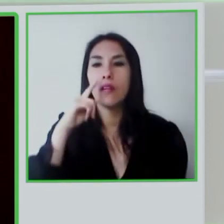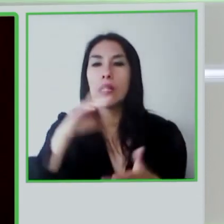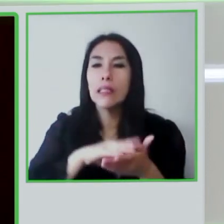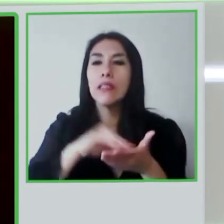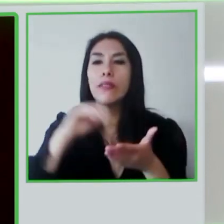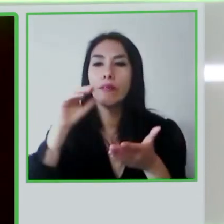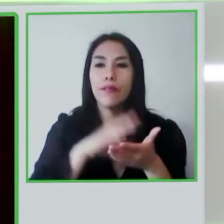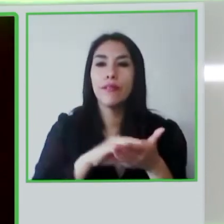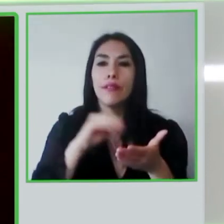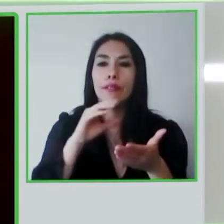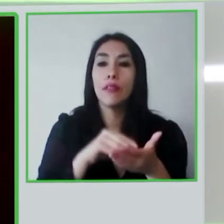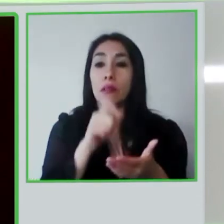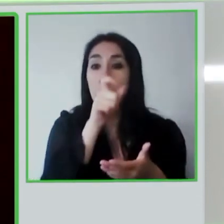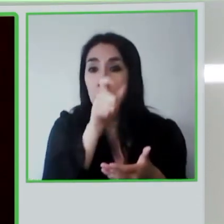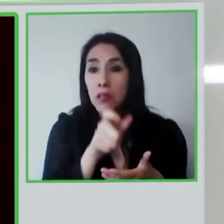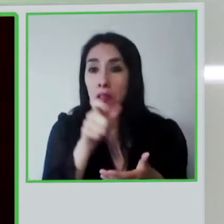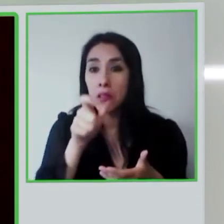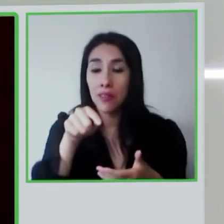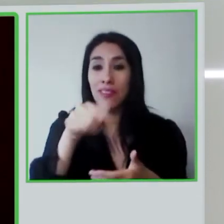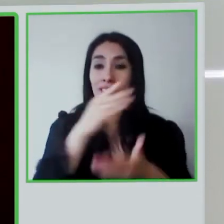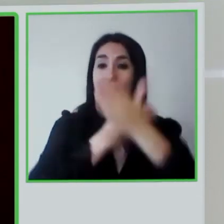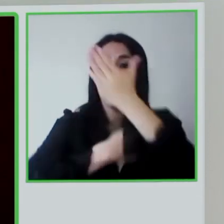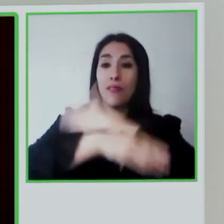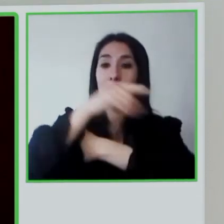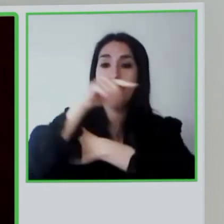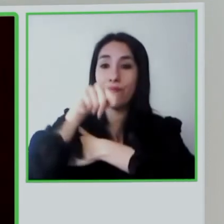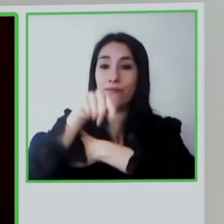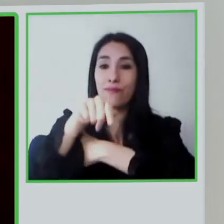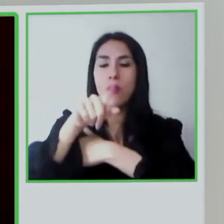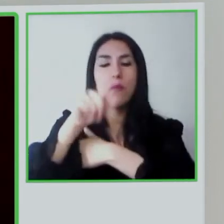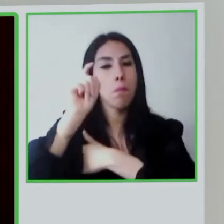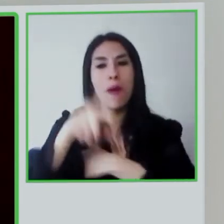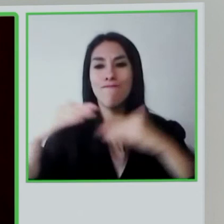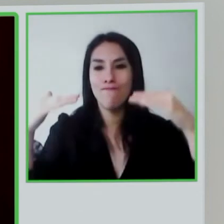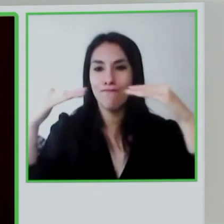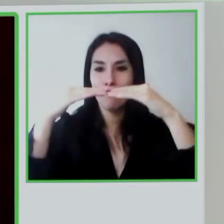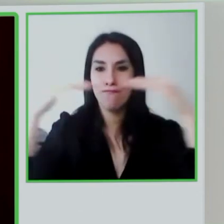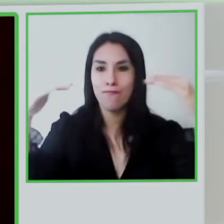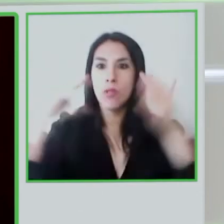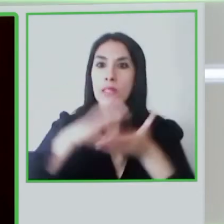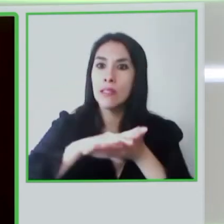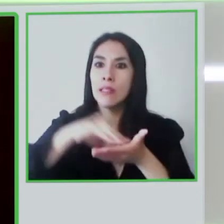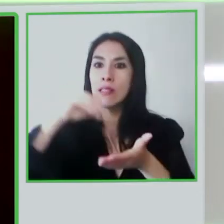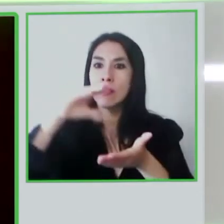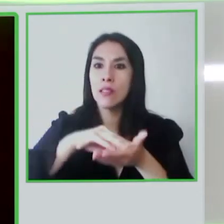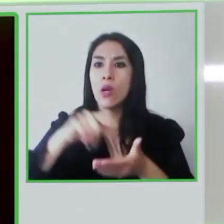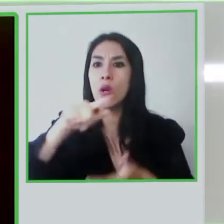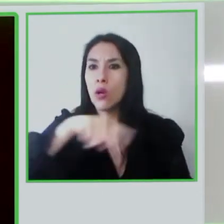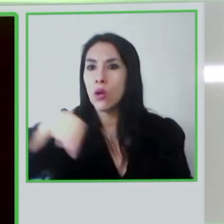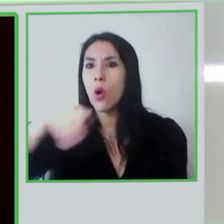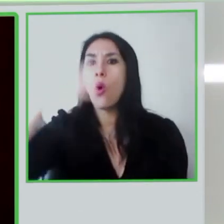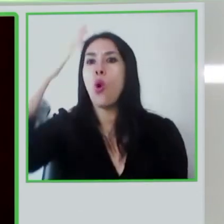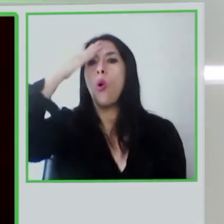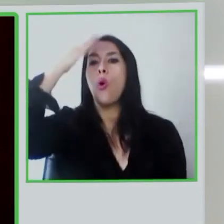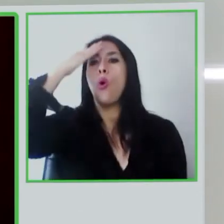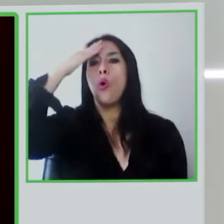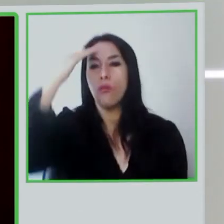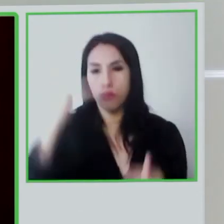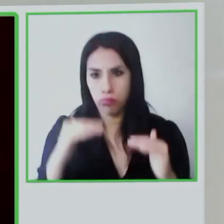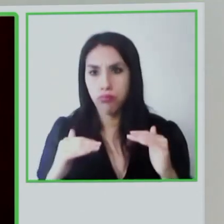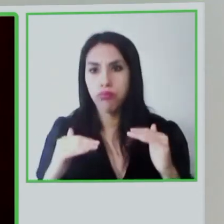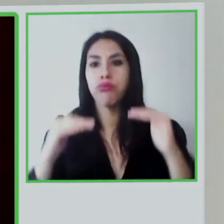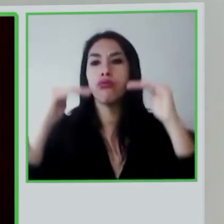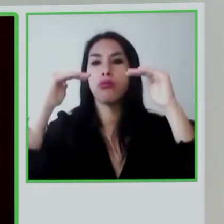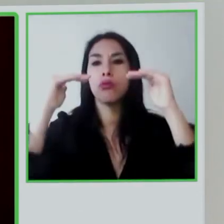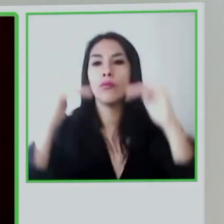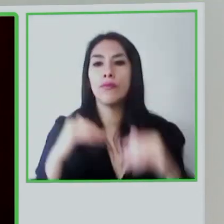way so they can reach their full potential. I will never forget someone that